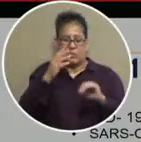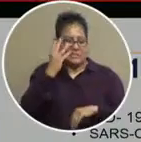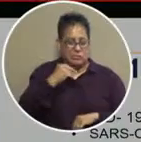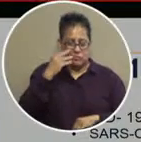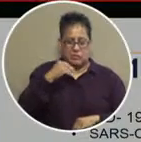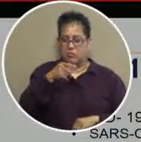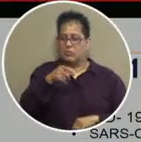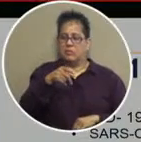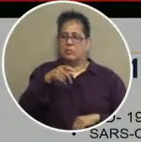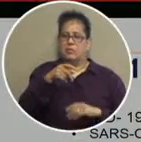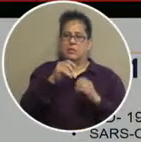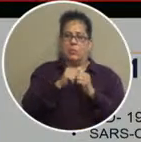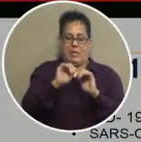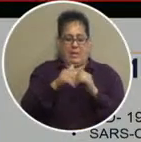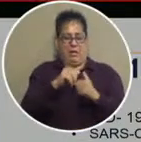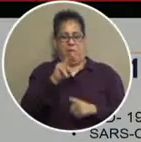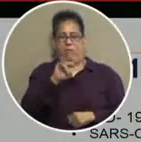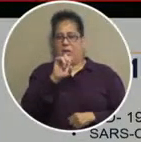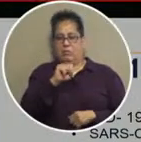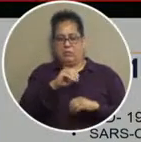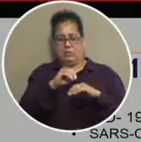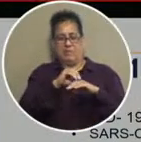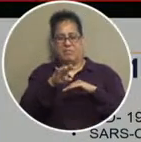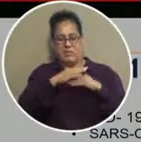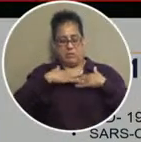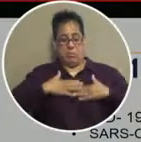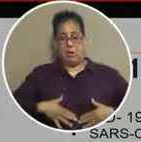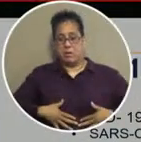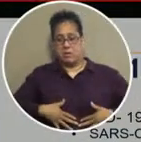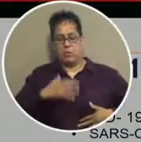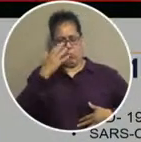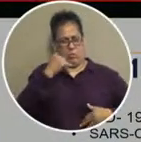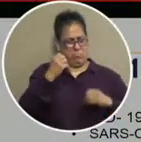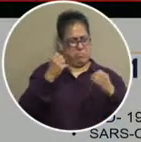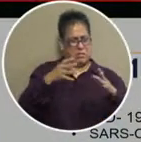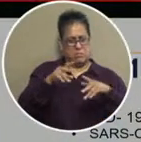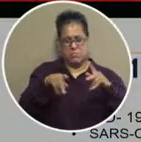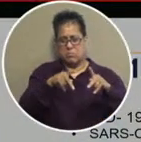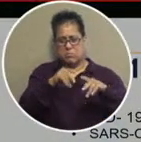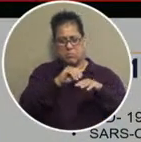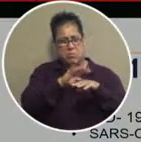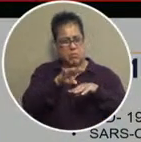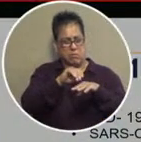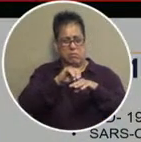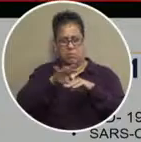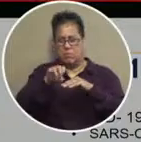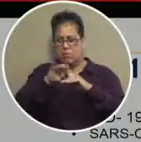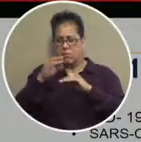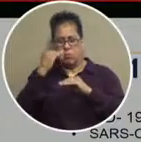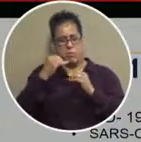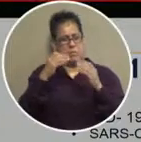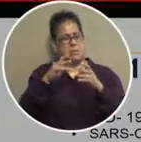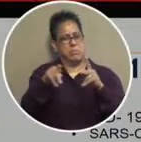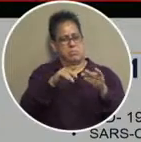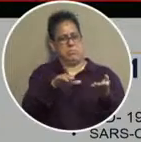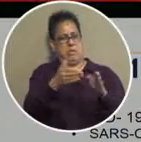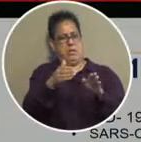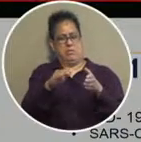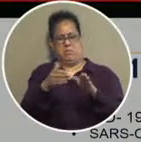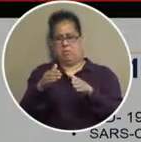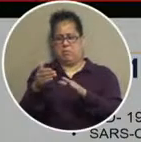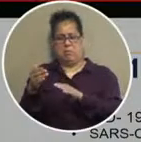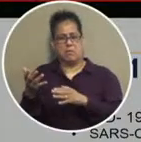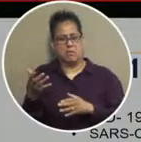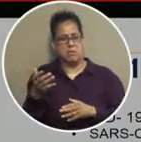experience as how the virus affects the body and why so many people was dying from this disease. This disease